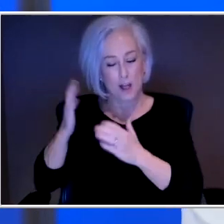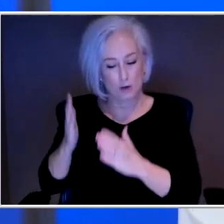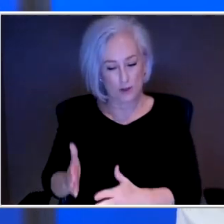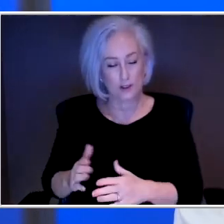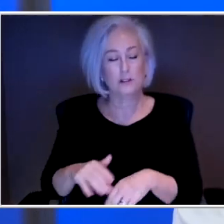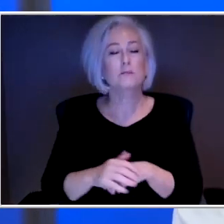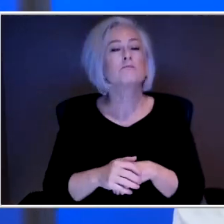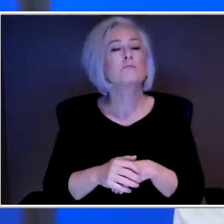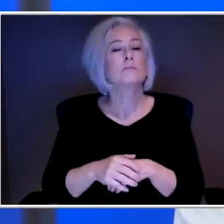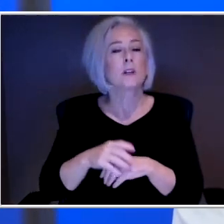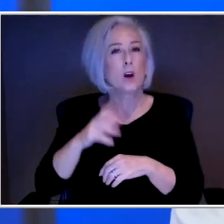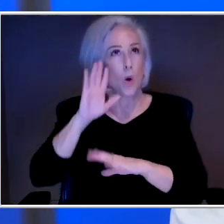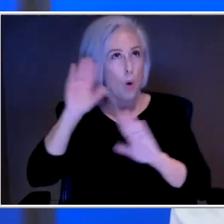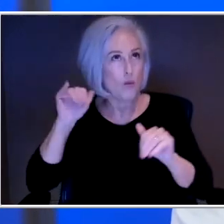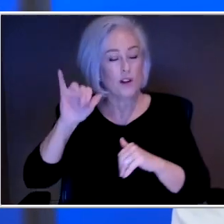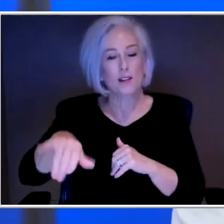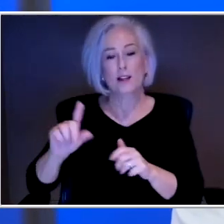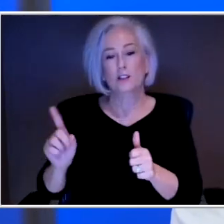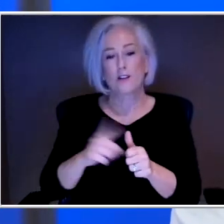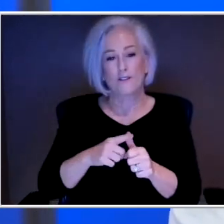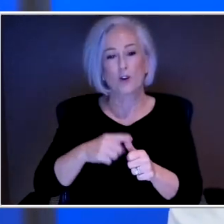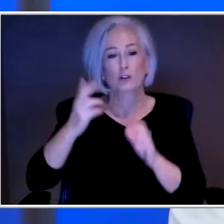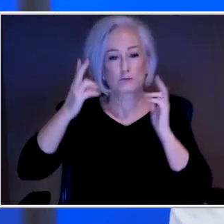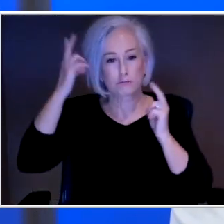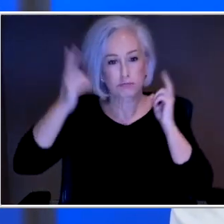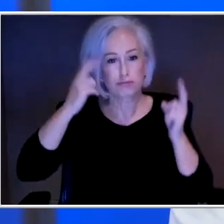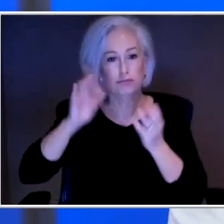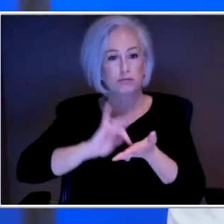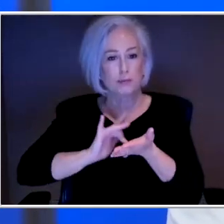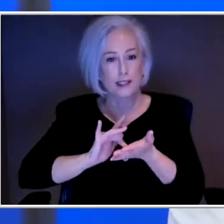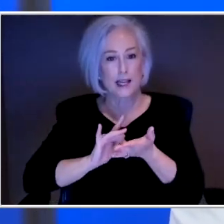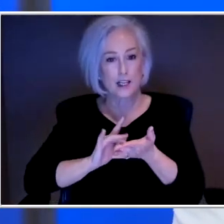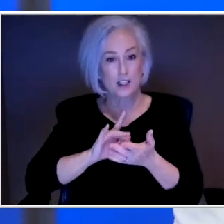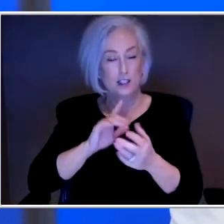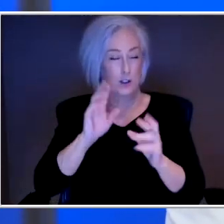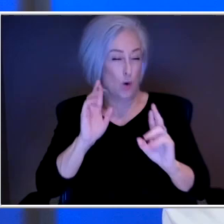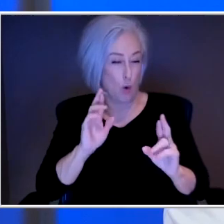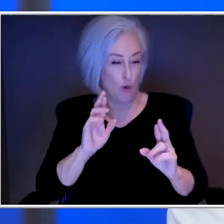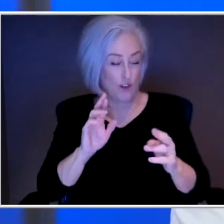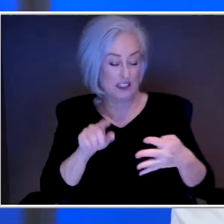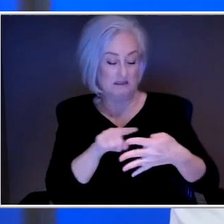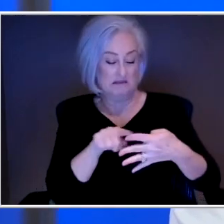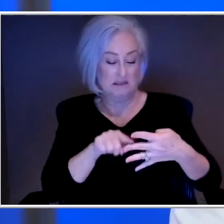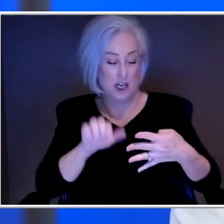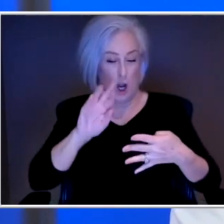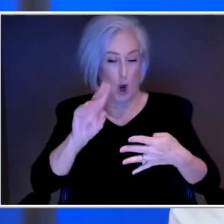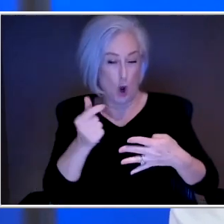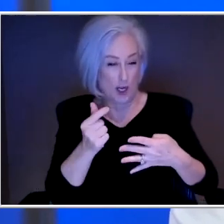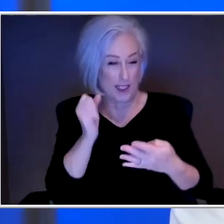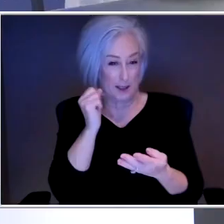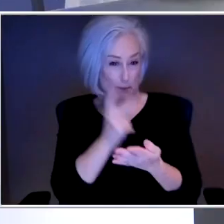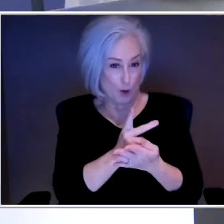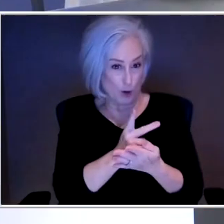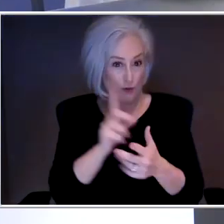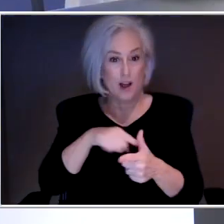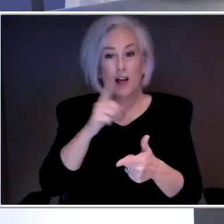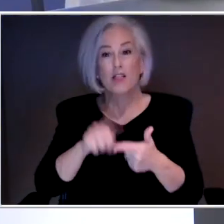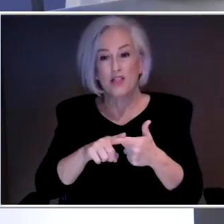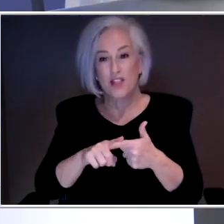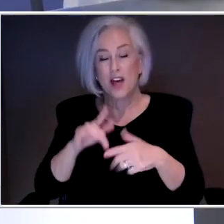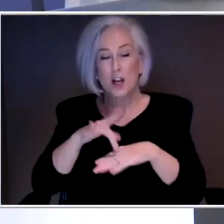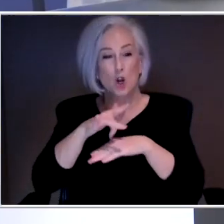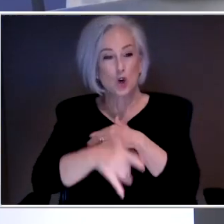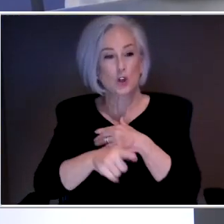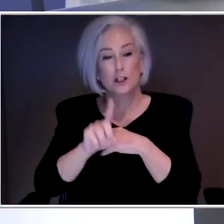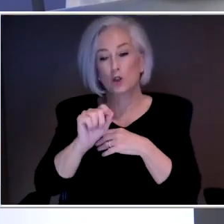onto the scene. Hopefully by mid-August we'll get approval, and then it'll be out for use by the end of the year, maybe early 2025. Something to give combat